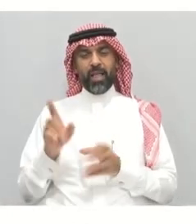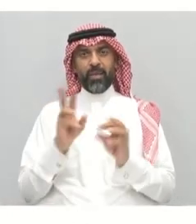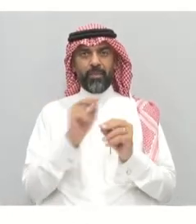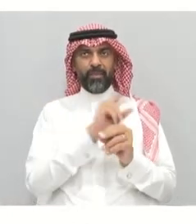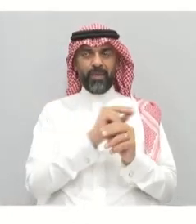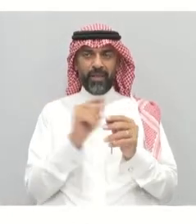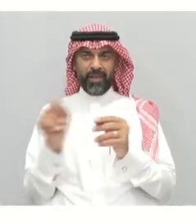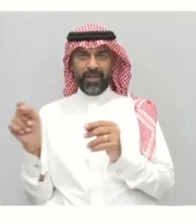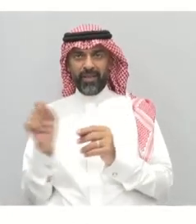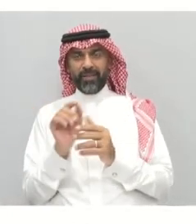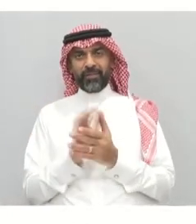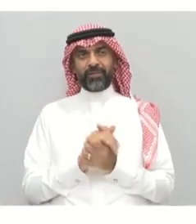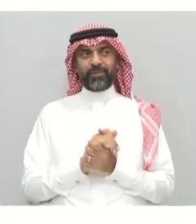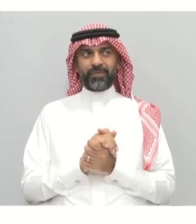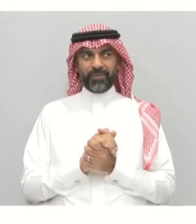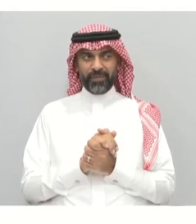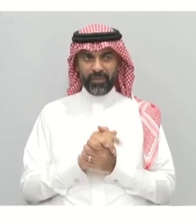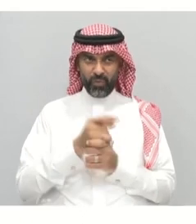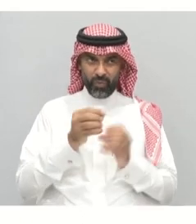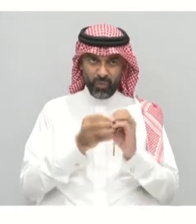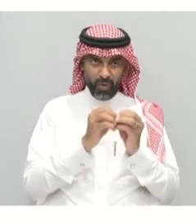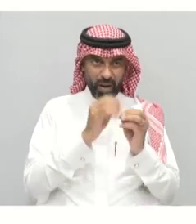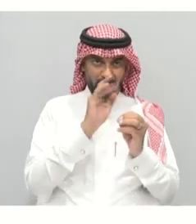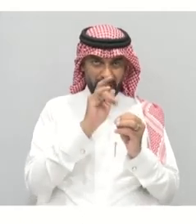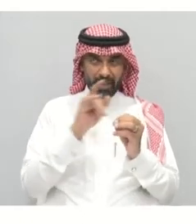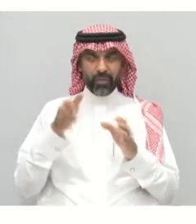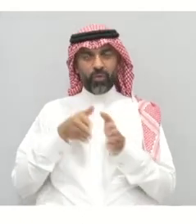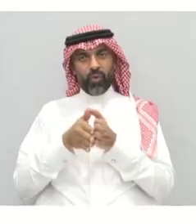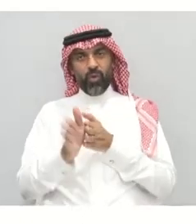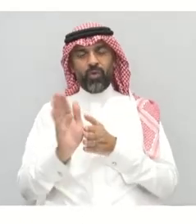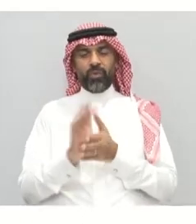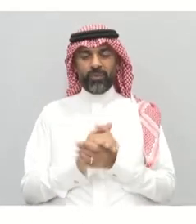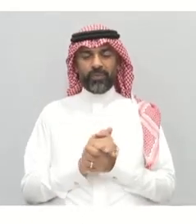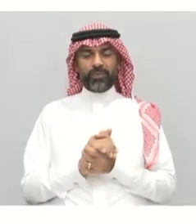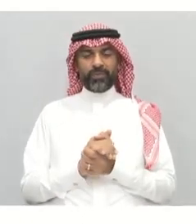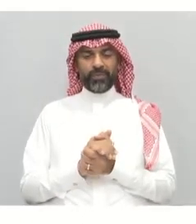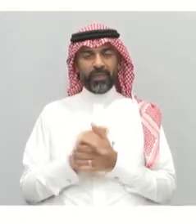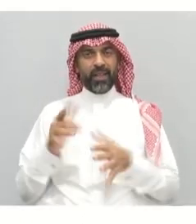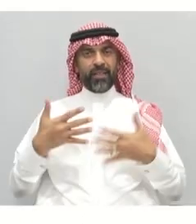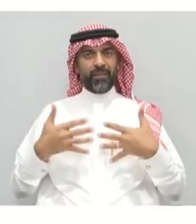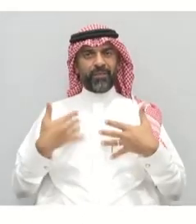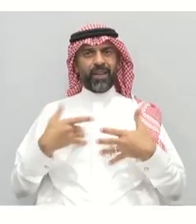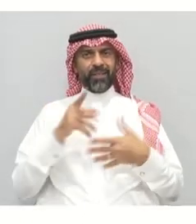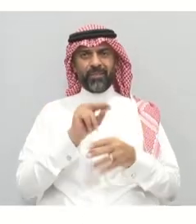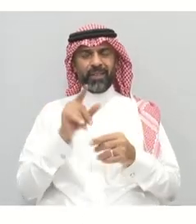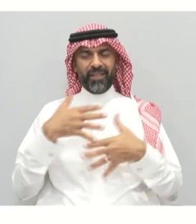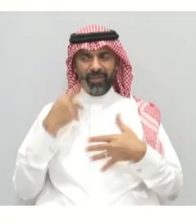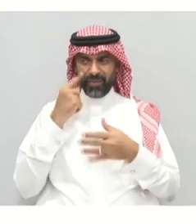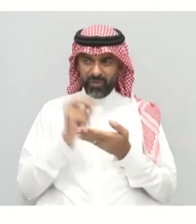yes, green, you go. Perfect. Okay. Have fun and color it. Okay.